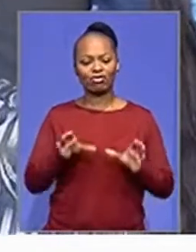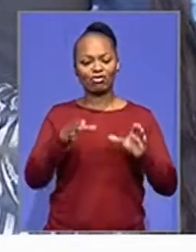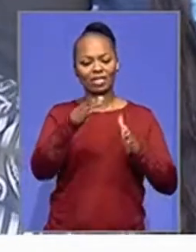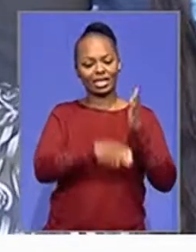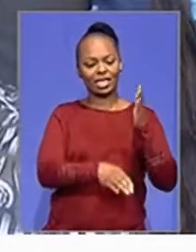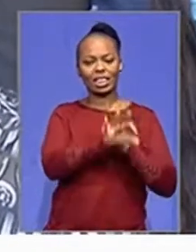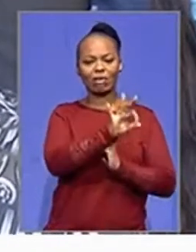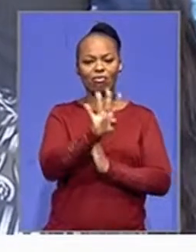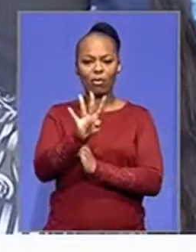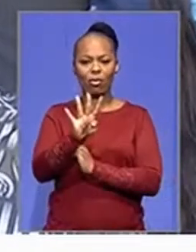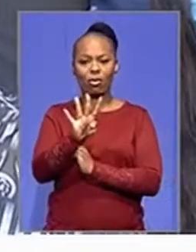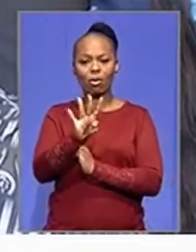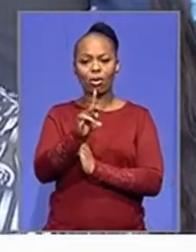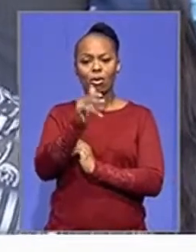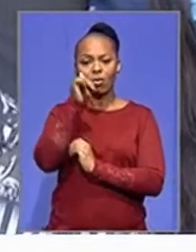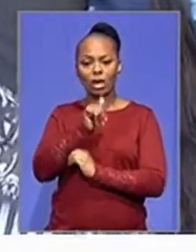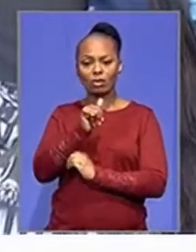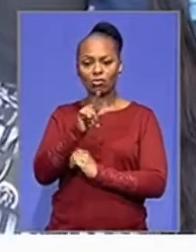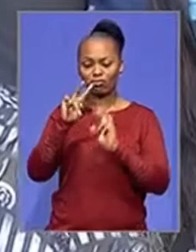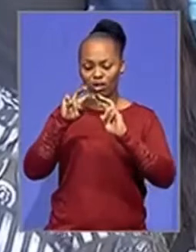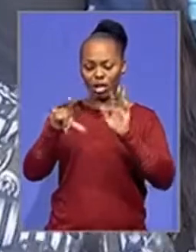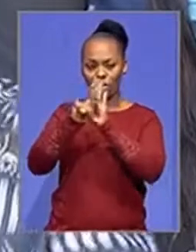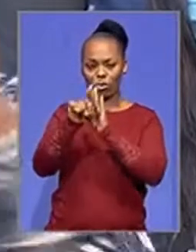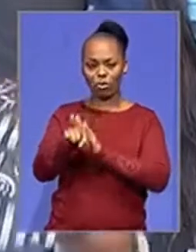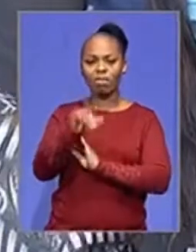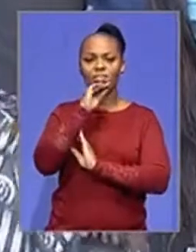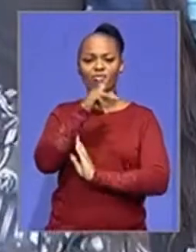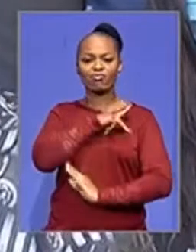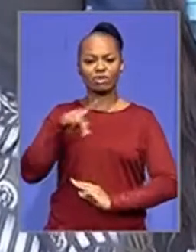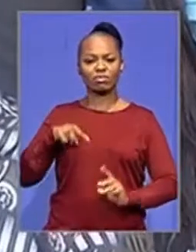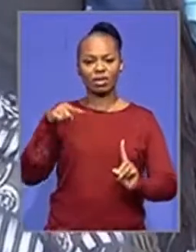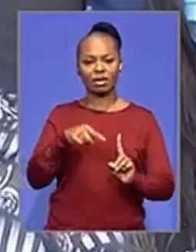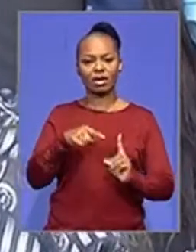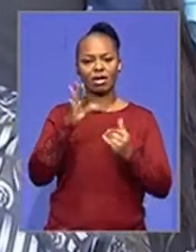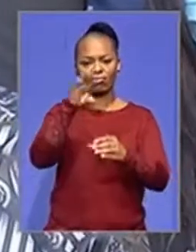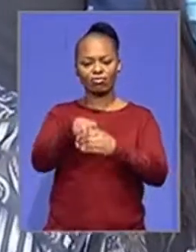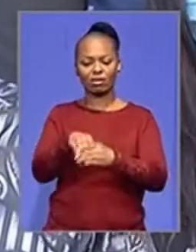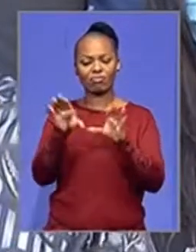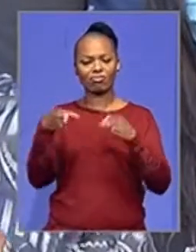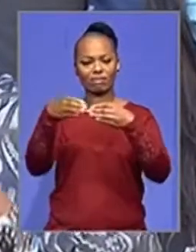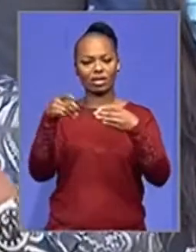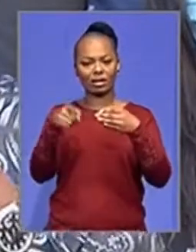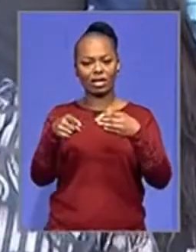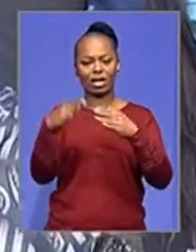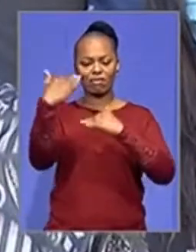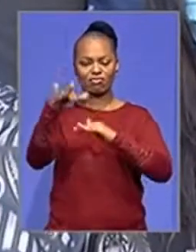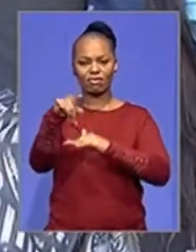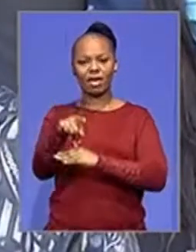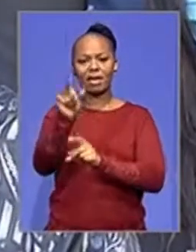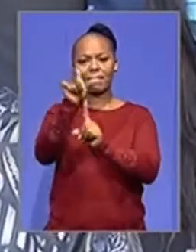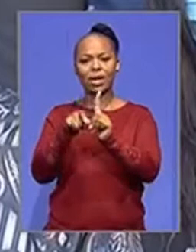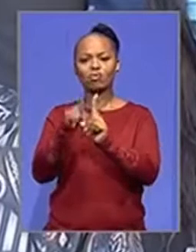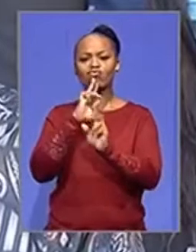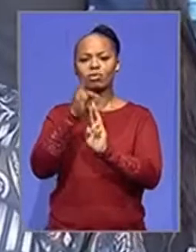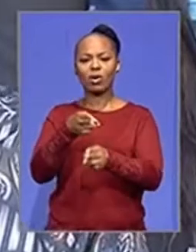And when you look at the law, as a premier then, he does not fall within the category of the people who must have reported